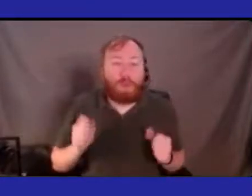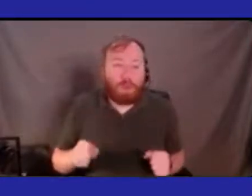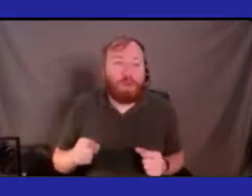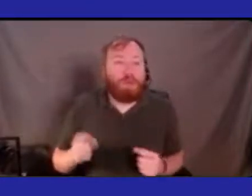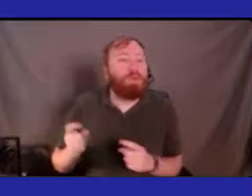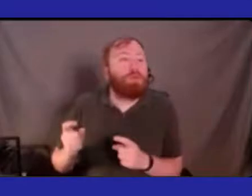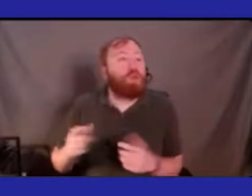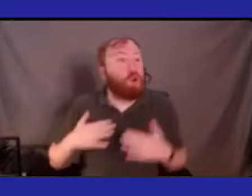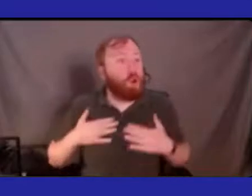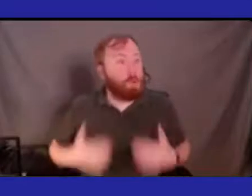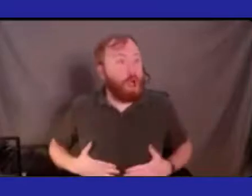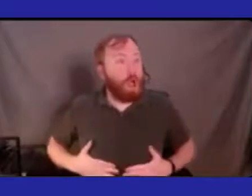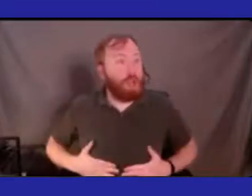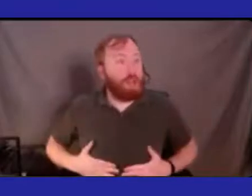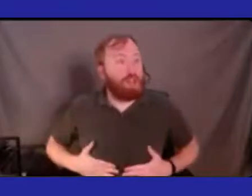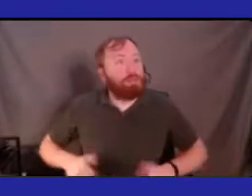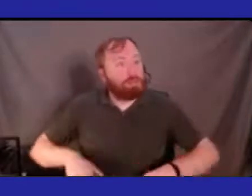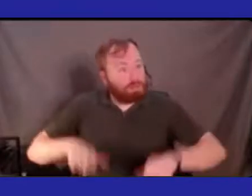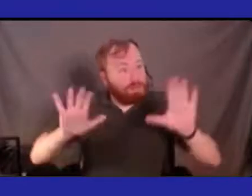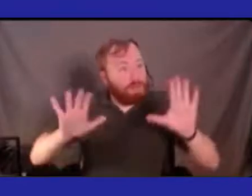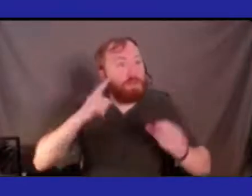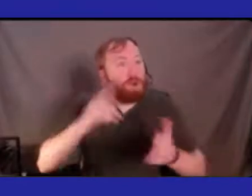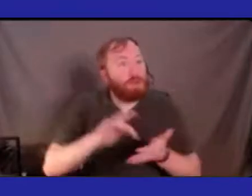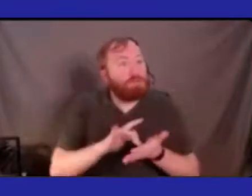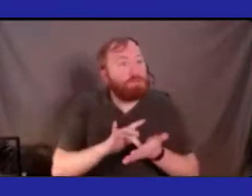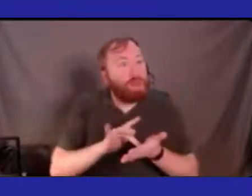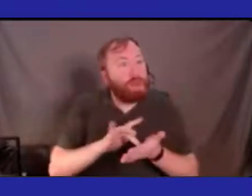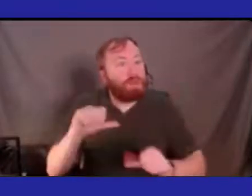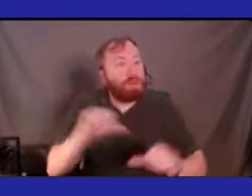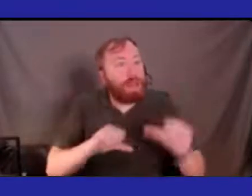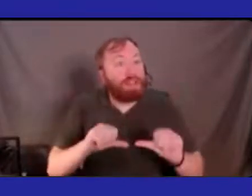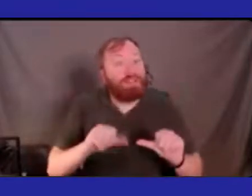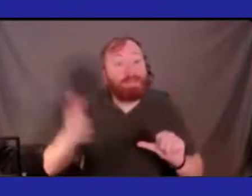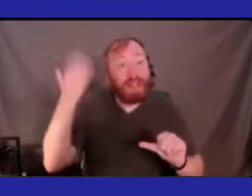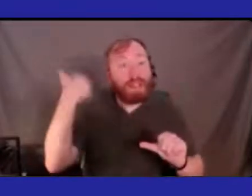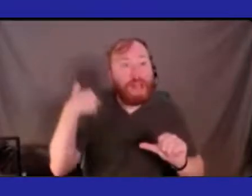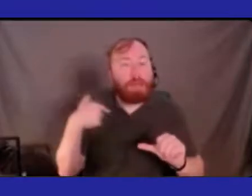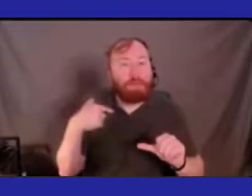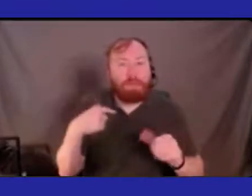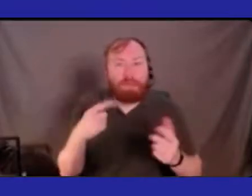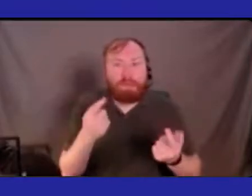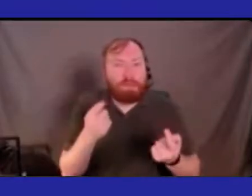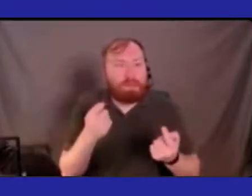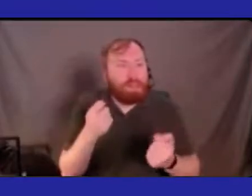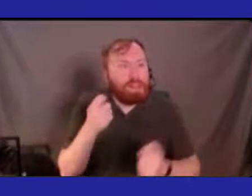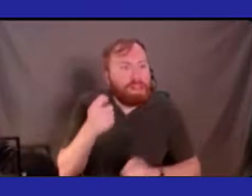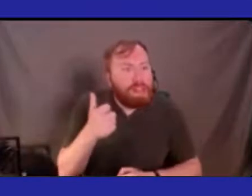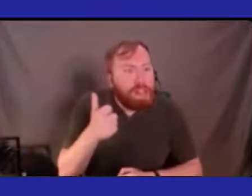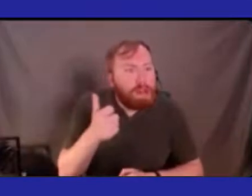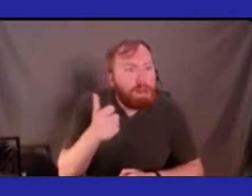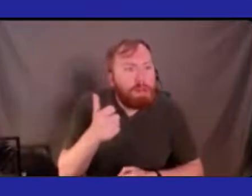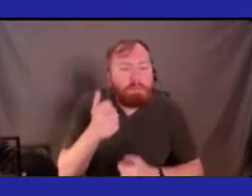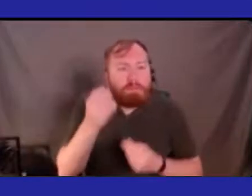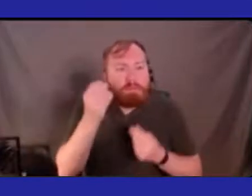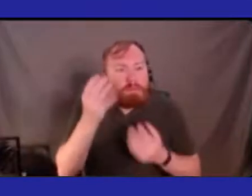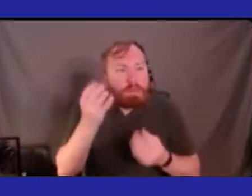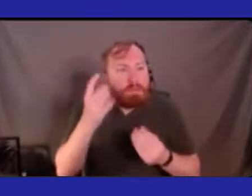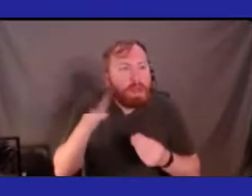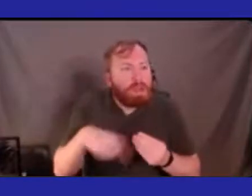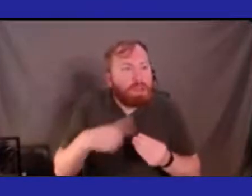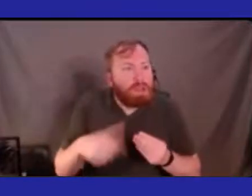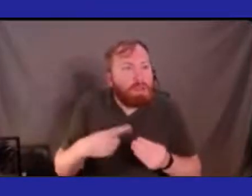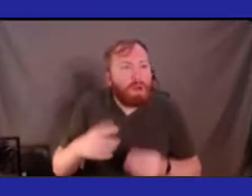because at that time, when she died in 2001, very little was known about women who had heart disease and how it affected